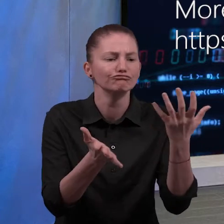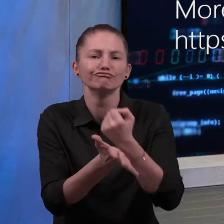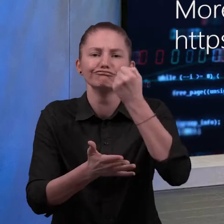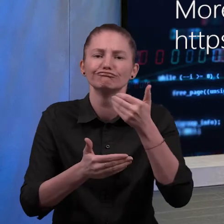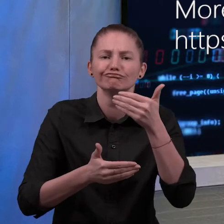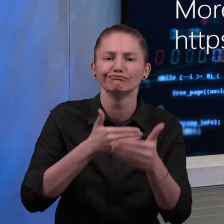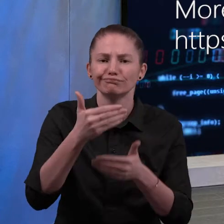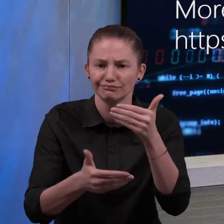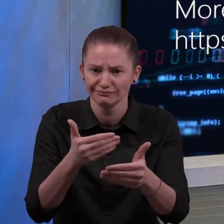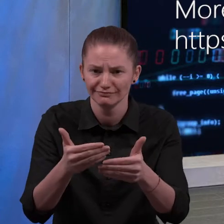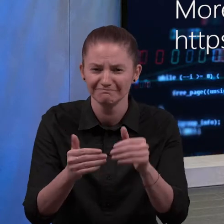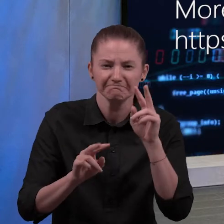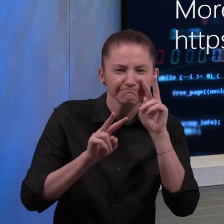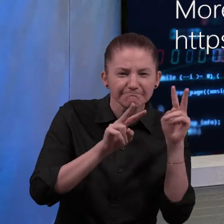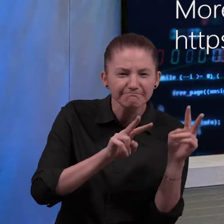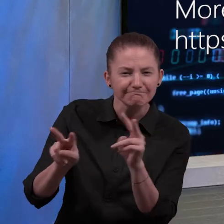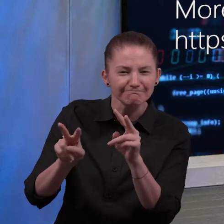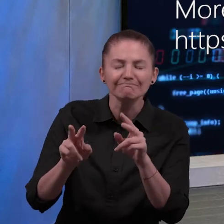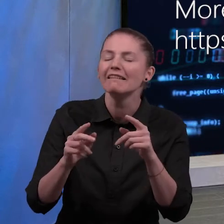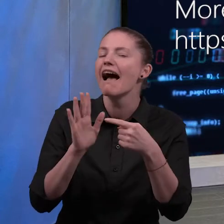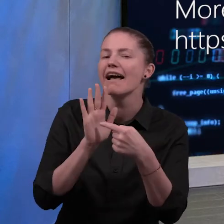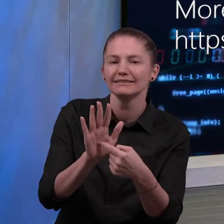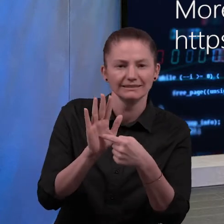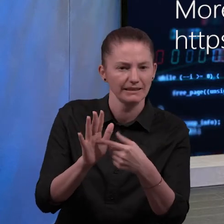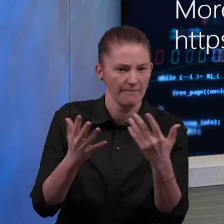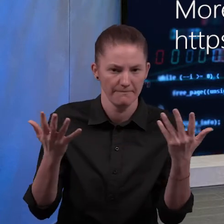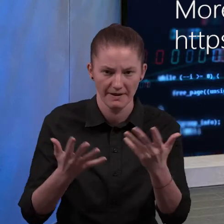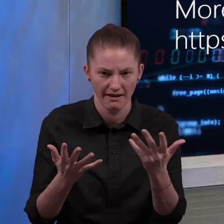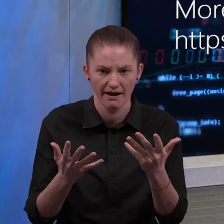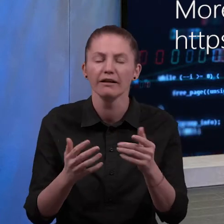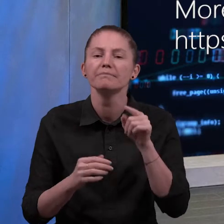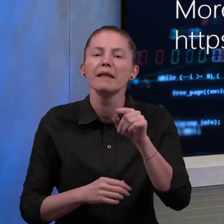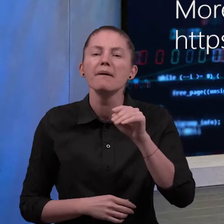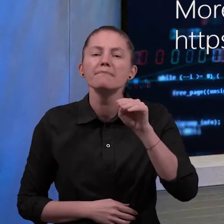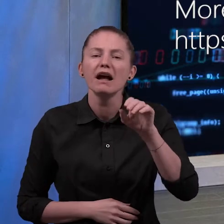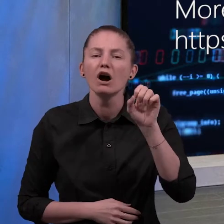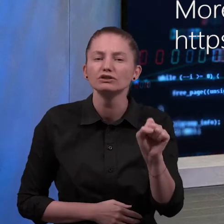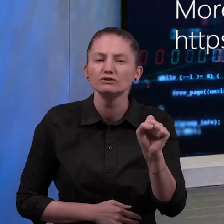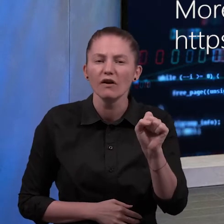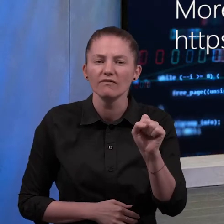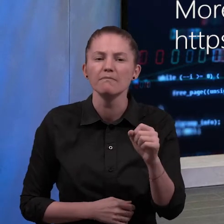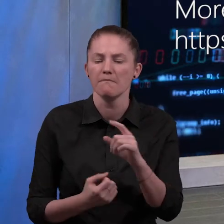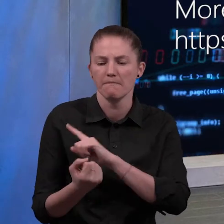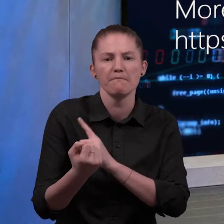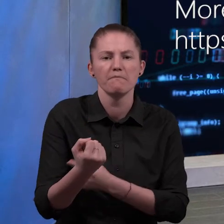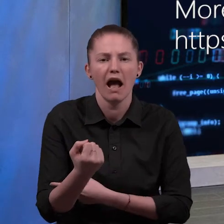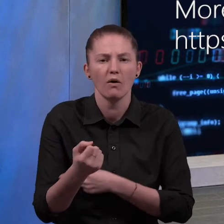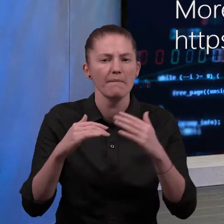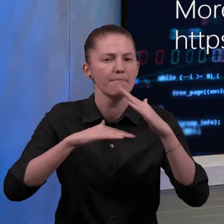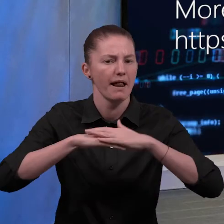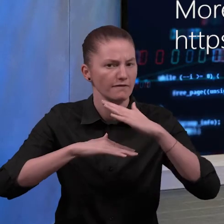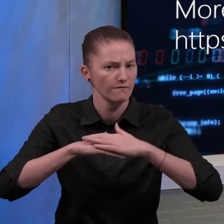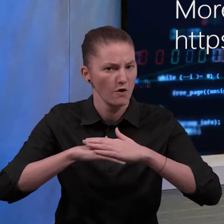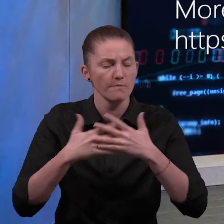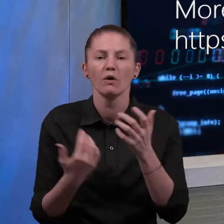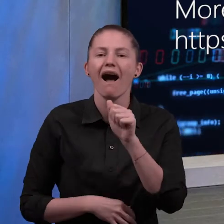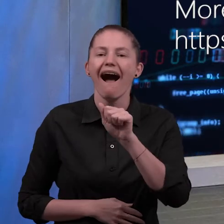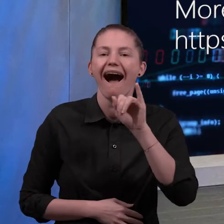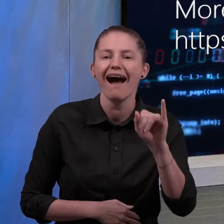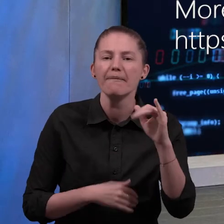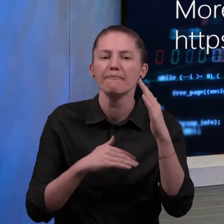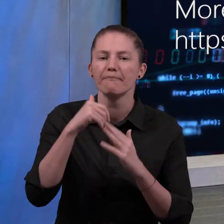it in everyone's hands. Let's take a look at exactly the same scenario, but this time we're going to use the Microsoft